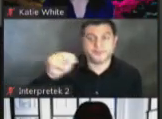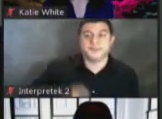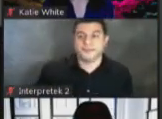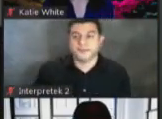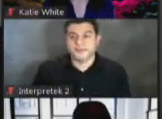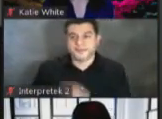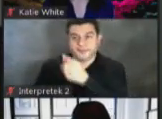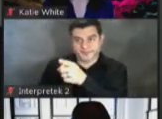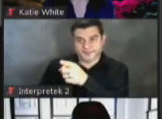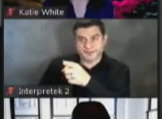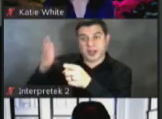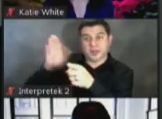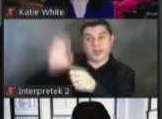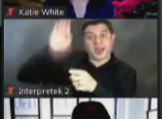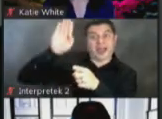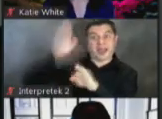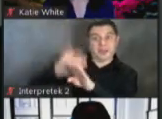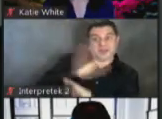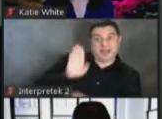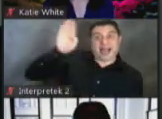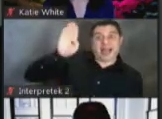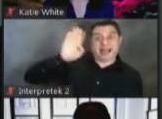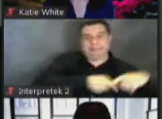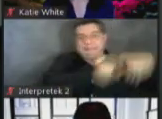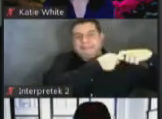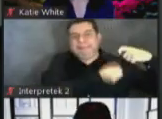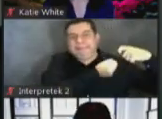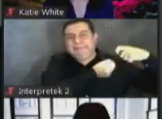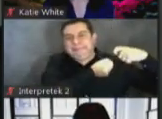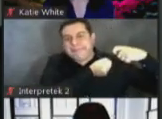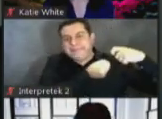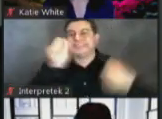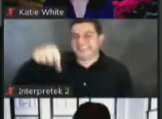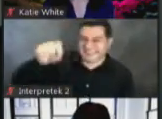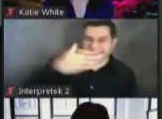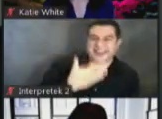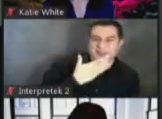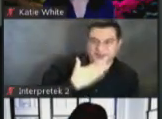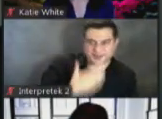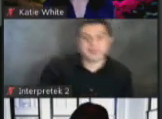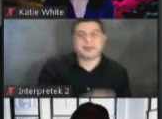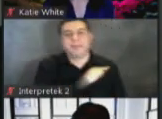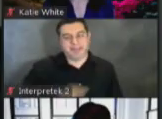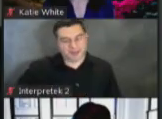did. Thanks, Mayor. I did have my hand up.